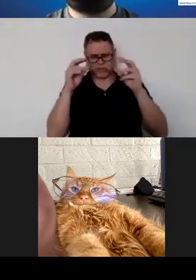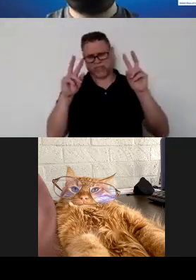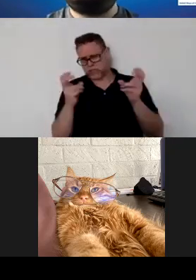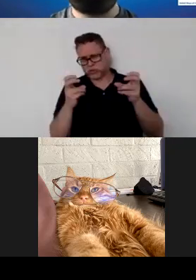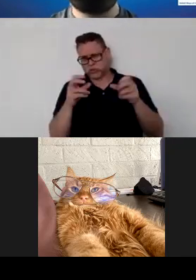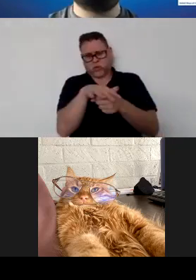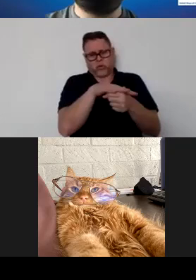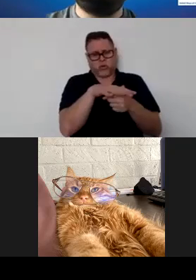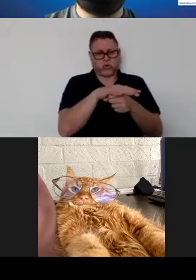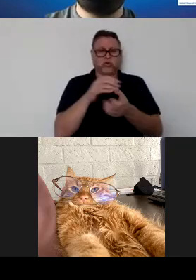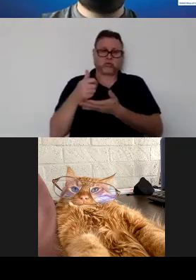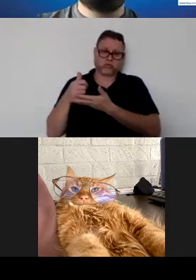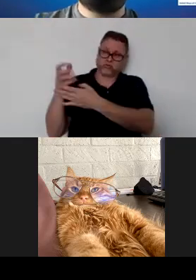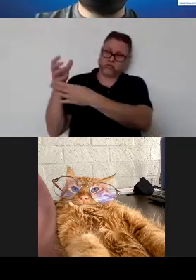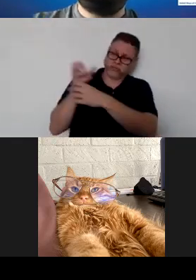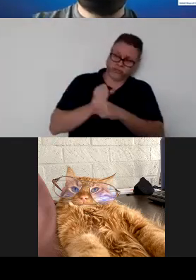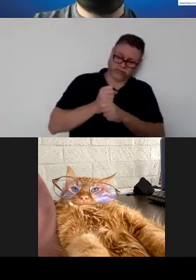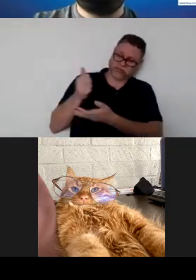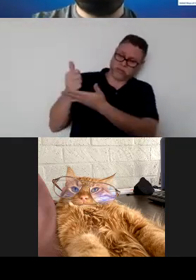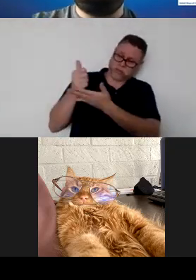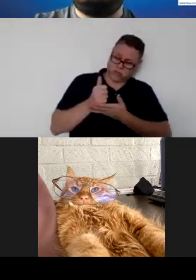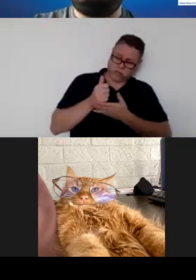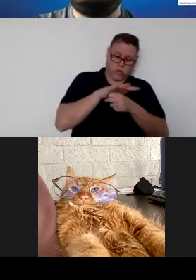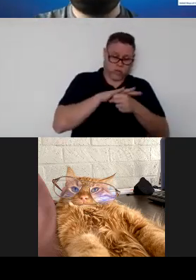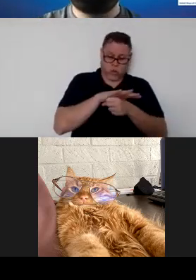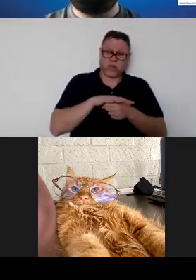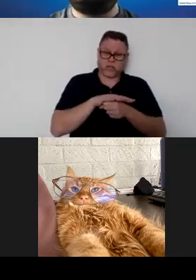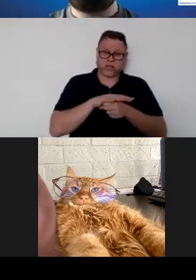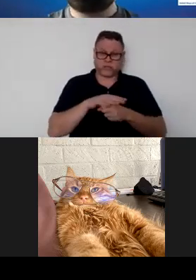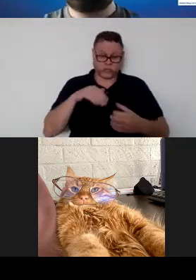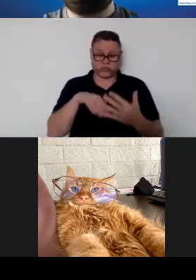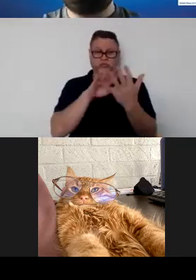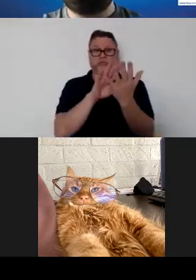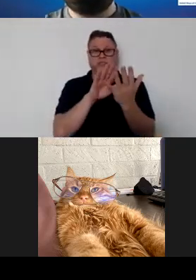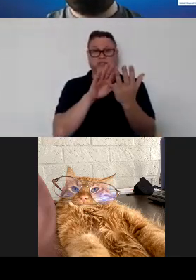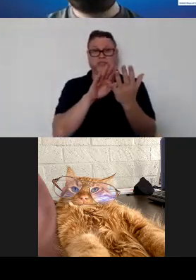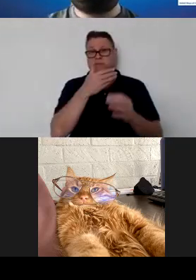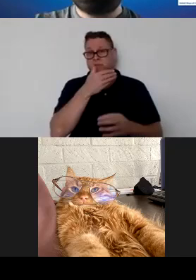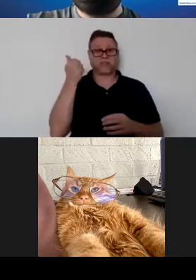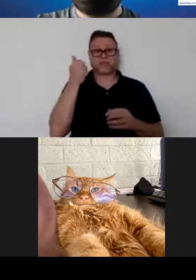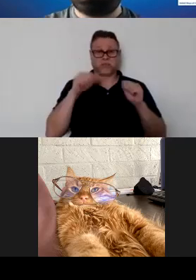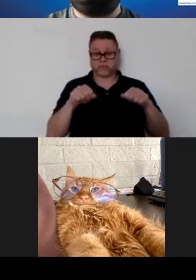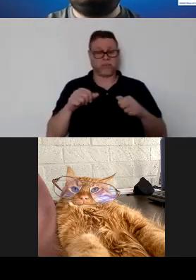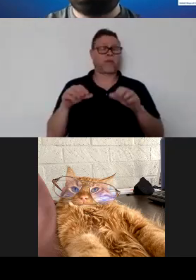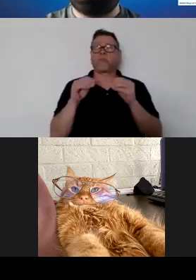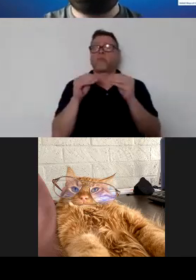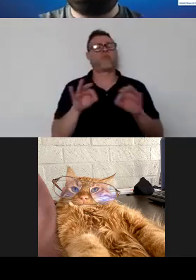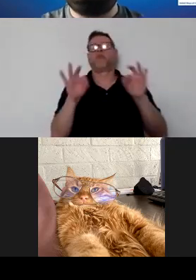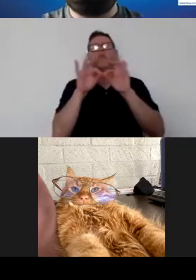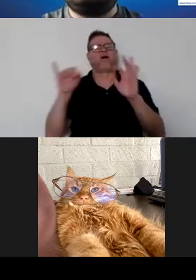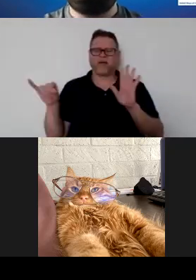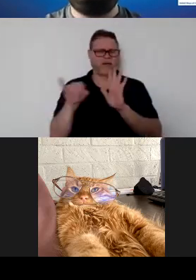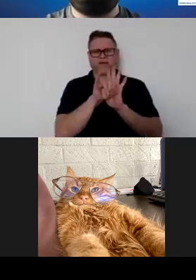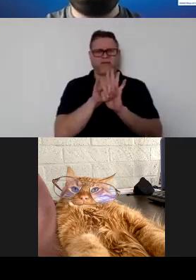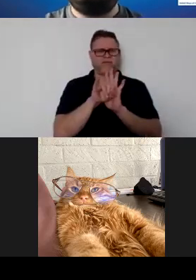can receive that help locally and address that to the best ability possible. But more importantly, is trying to identify some of those